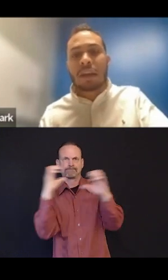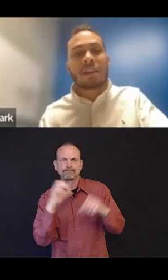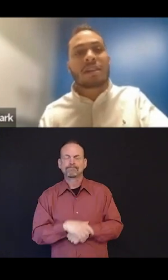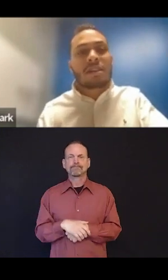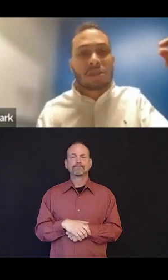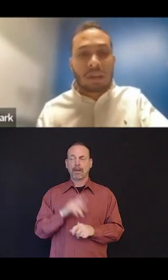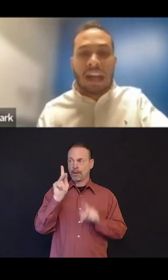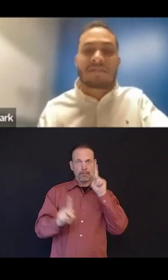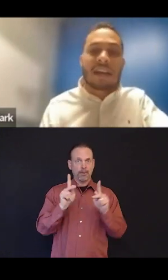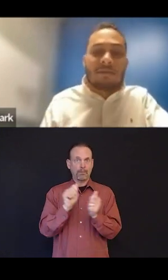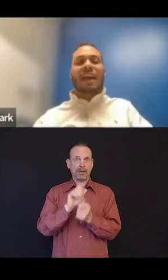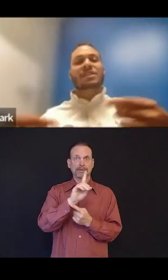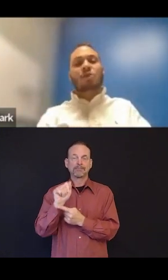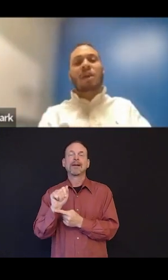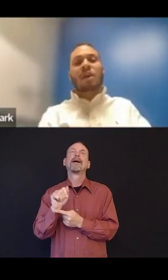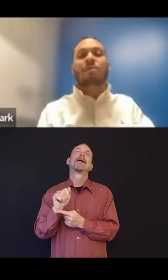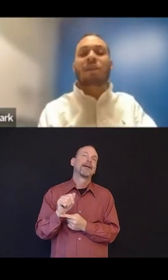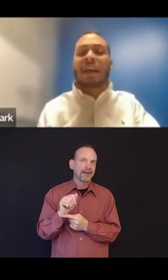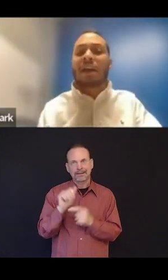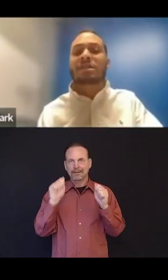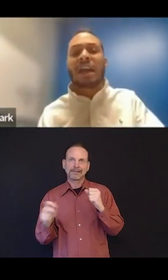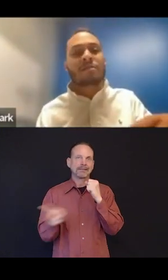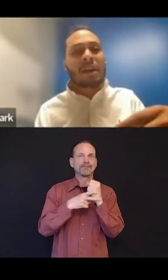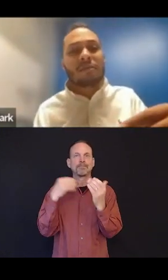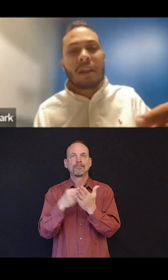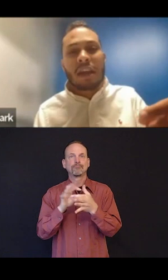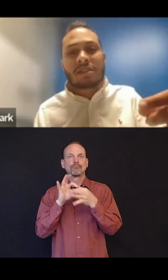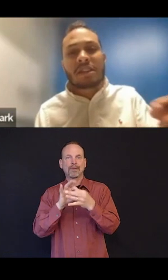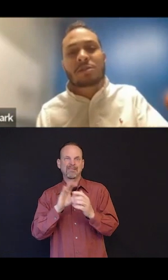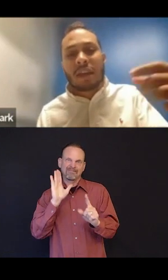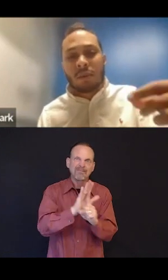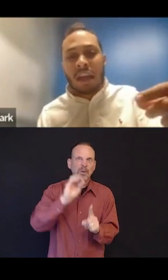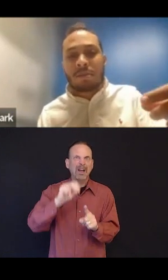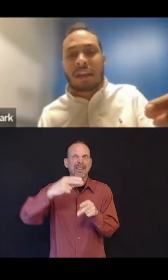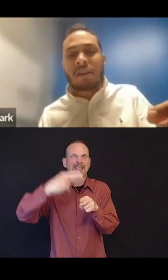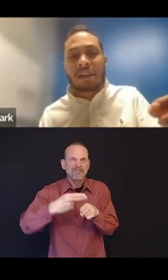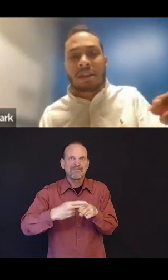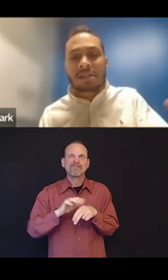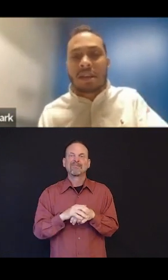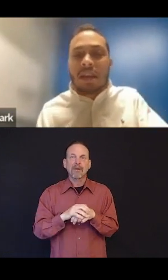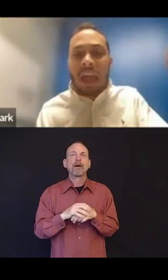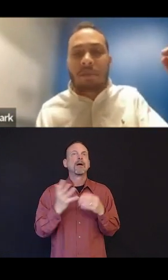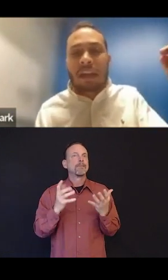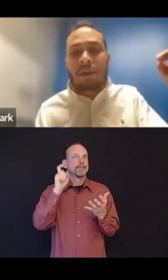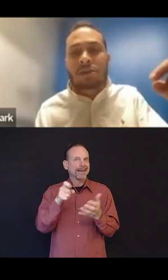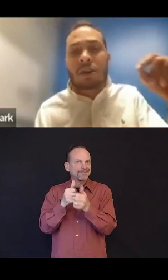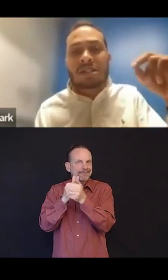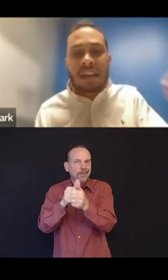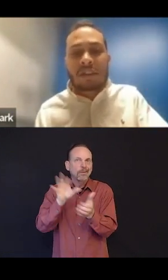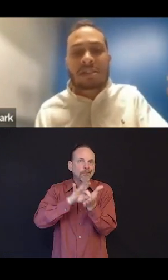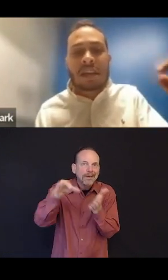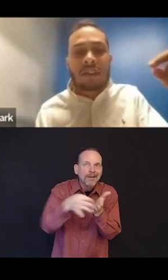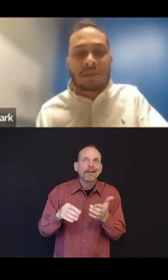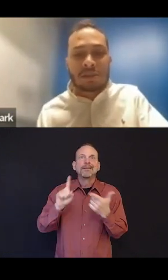financial plan to a lifetime. That is where ABLE accounts came in. And to explain what an ABLE account is, ABLE accounts